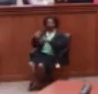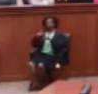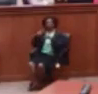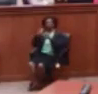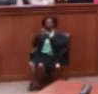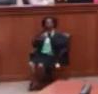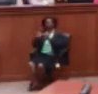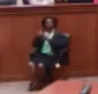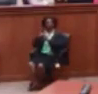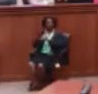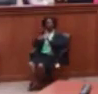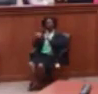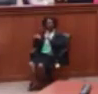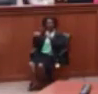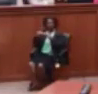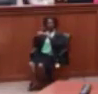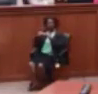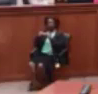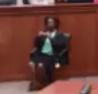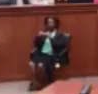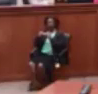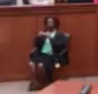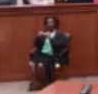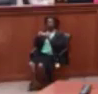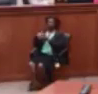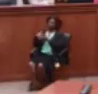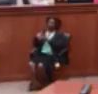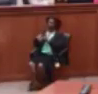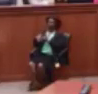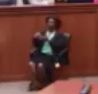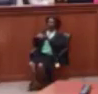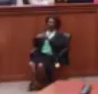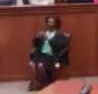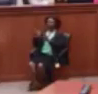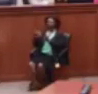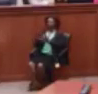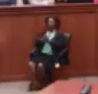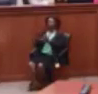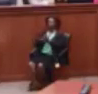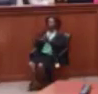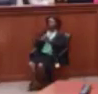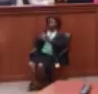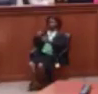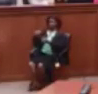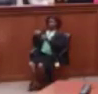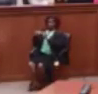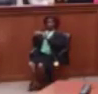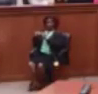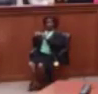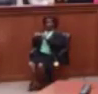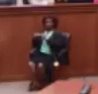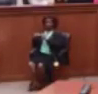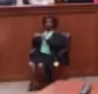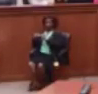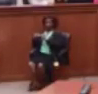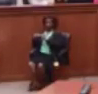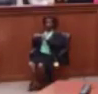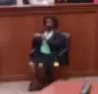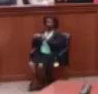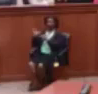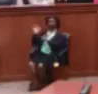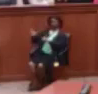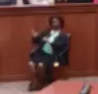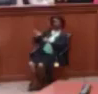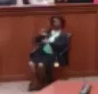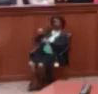state who are more heavily invested in certain areas. So when we're talking about a change, it's only natural for people to say, well,